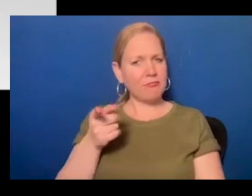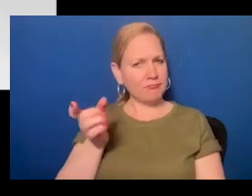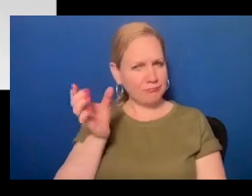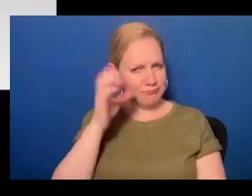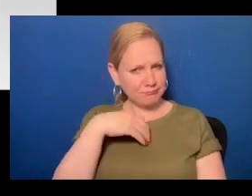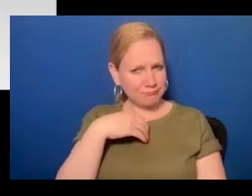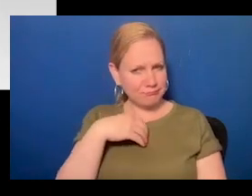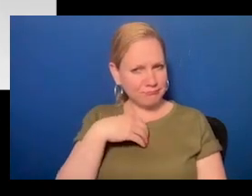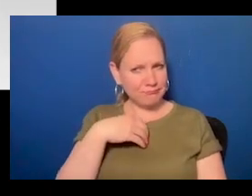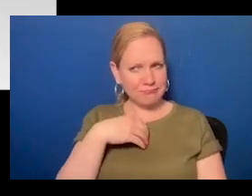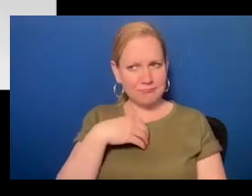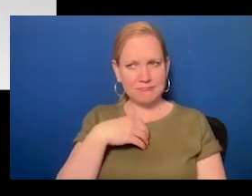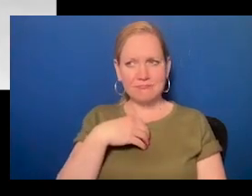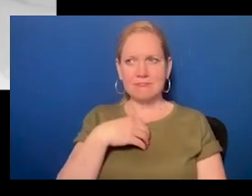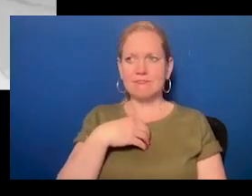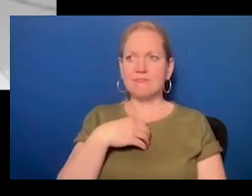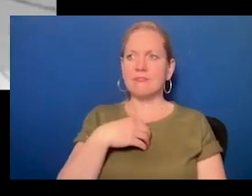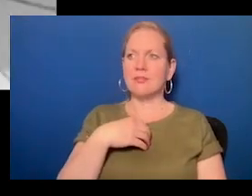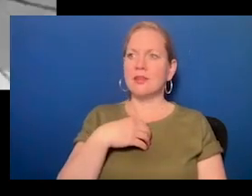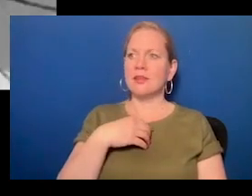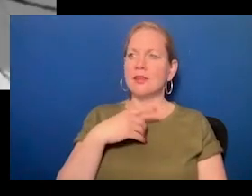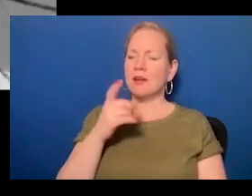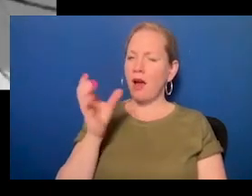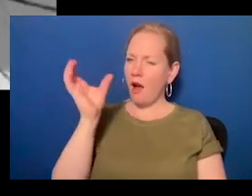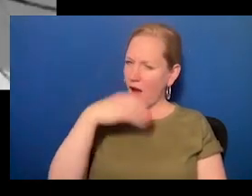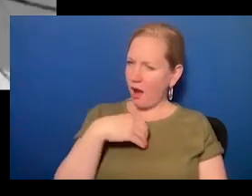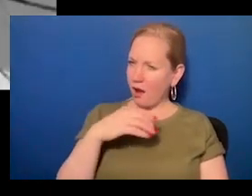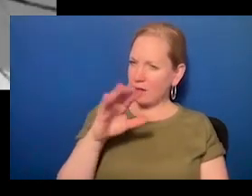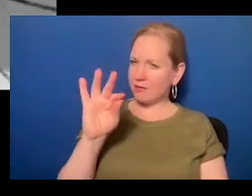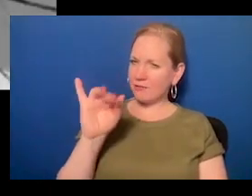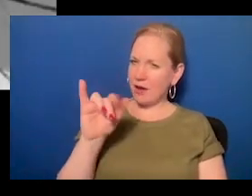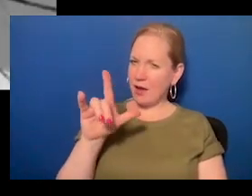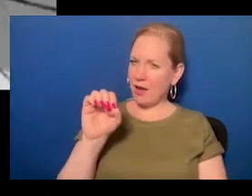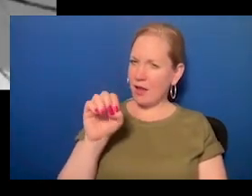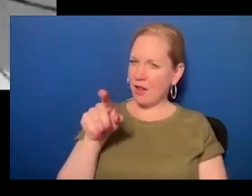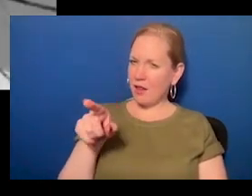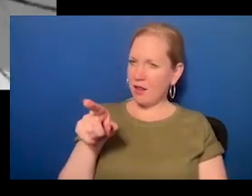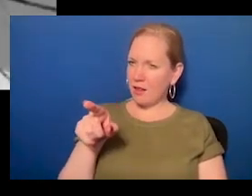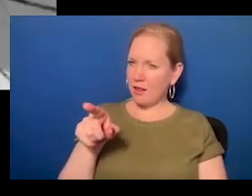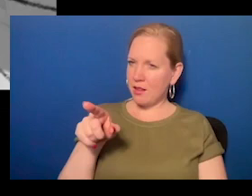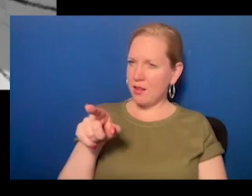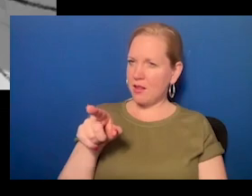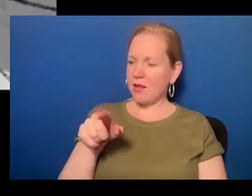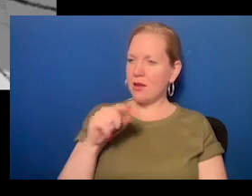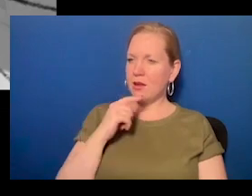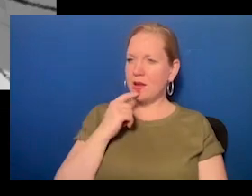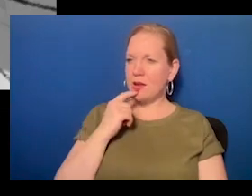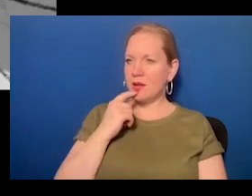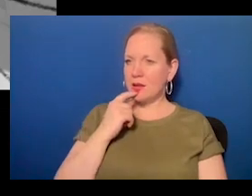very lonely. Until one day, she got a mysterious email.